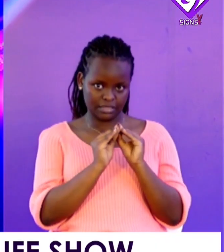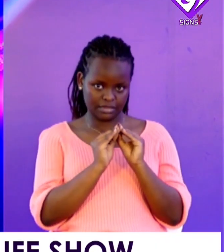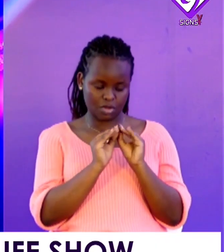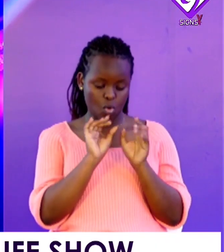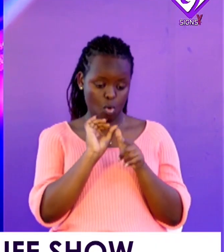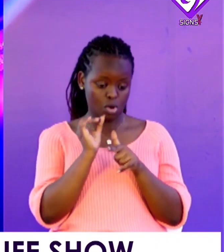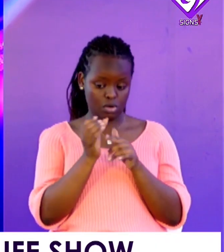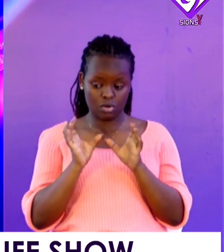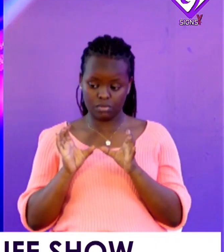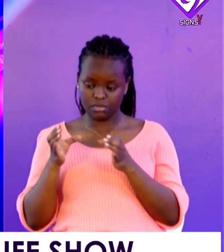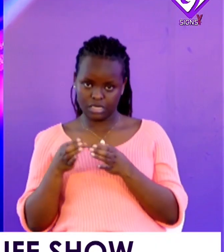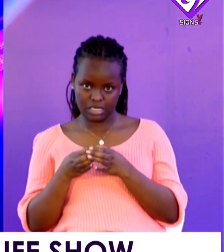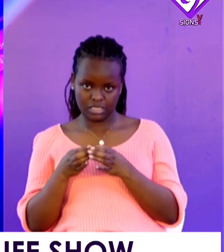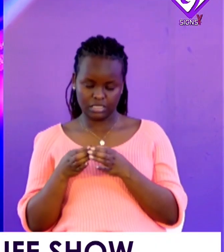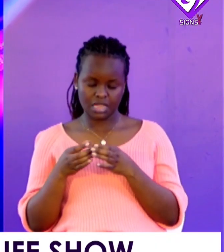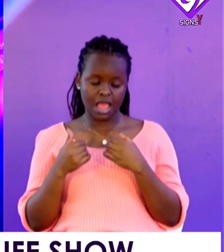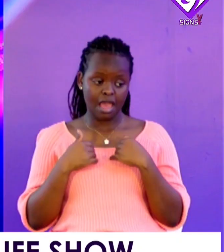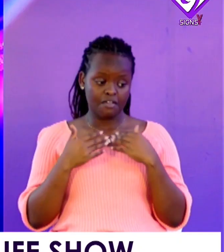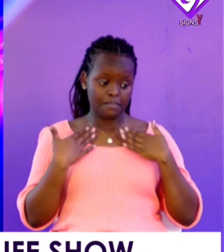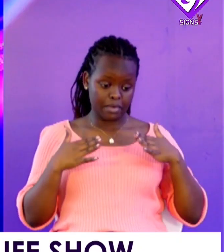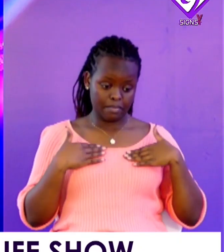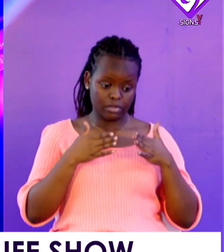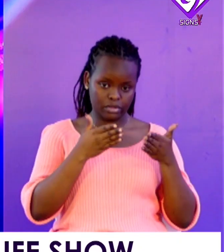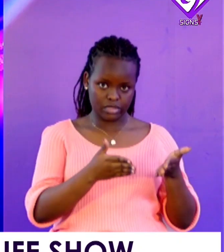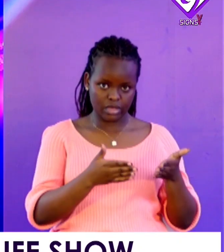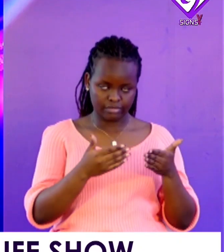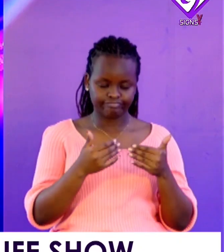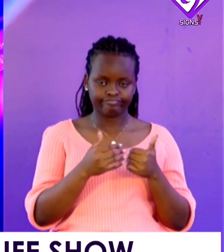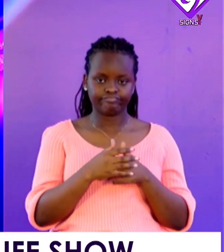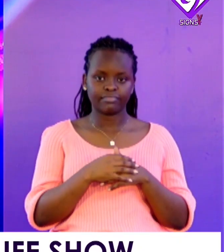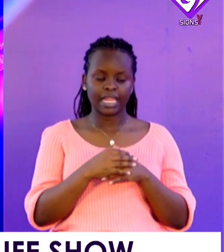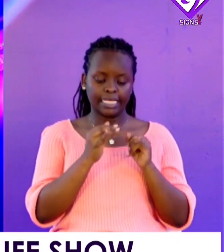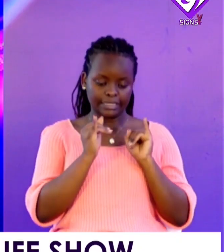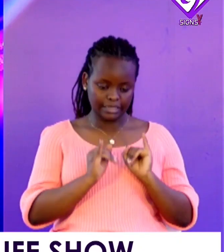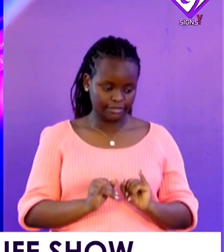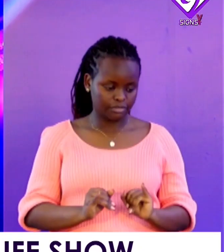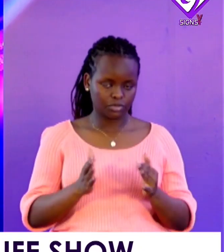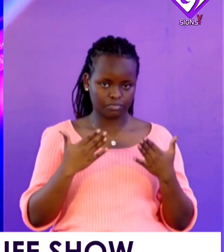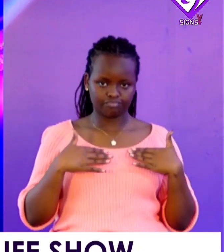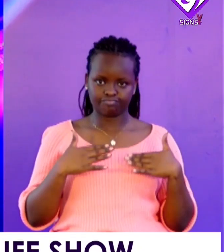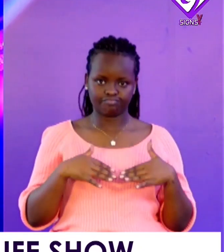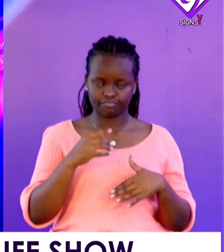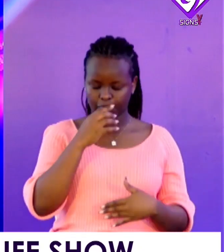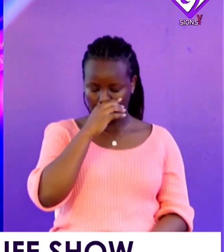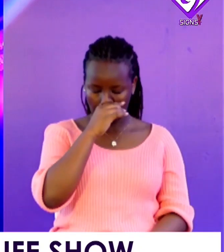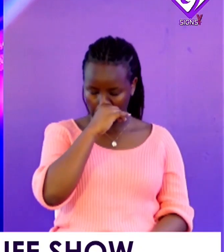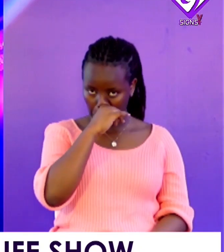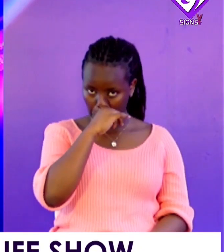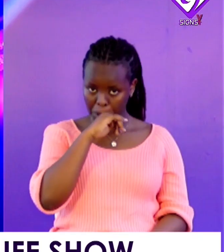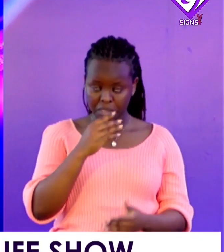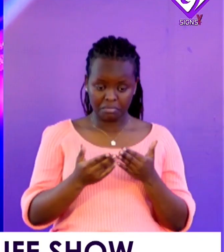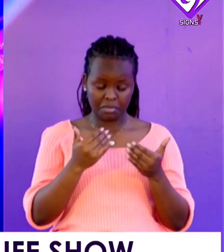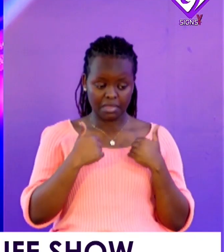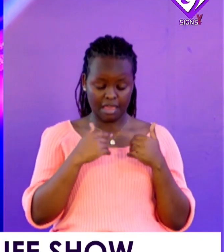community, consists of people, consists of individuals who may be wounded, or